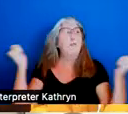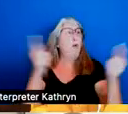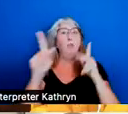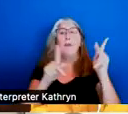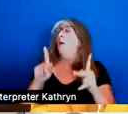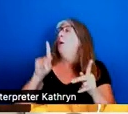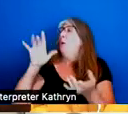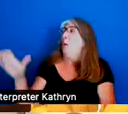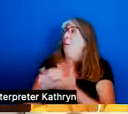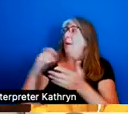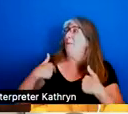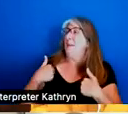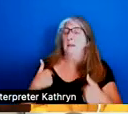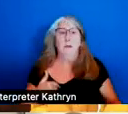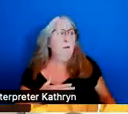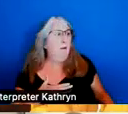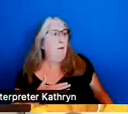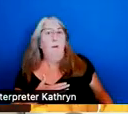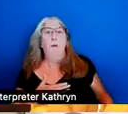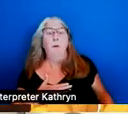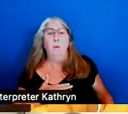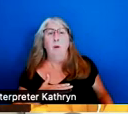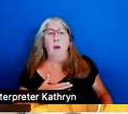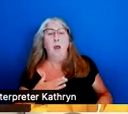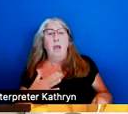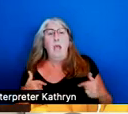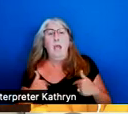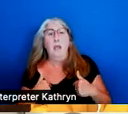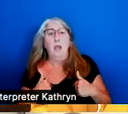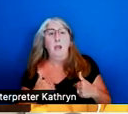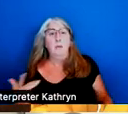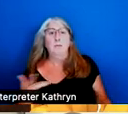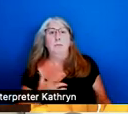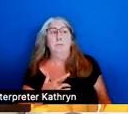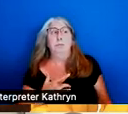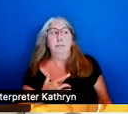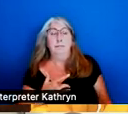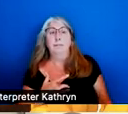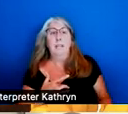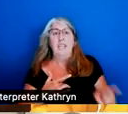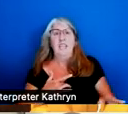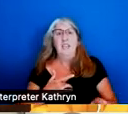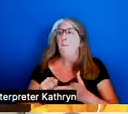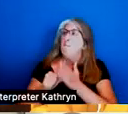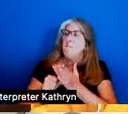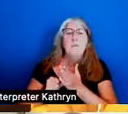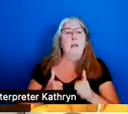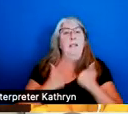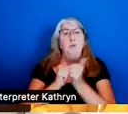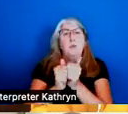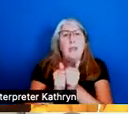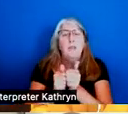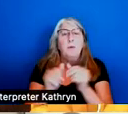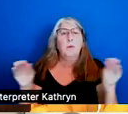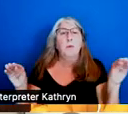marry me? And I know that I moved with him because he was insisting that we should live together to get to know